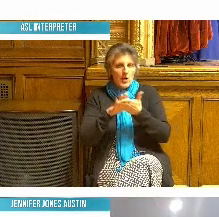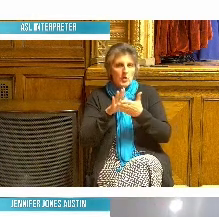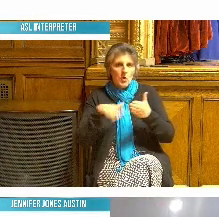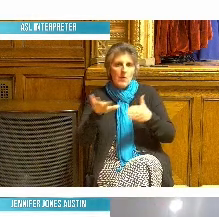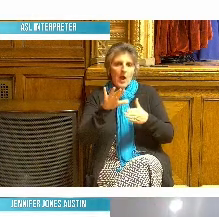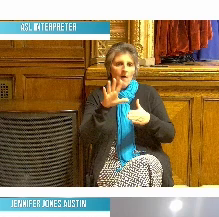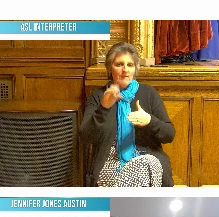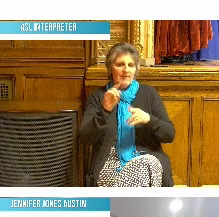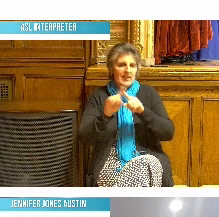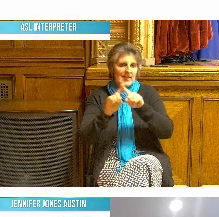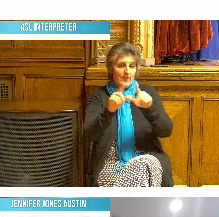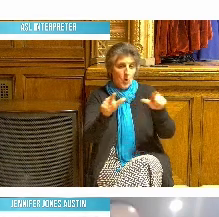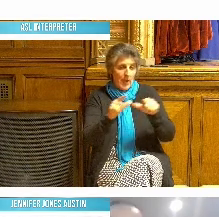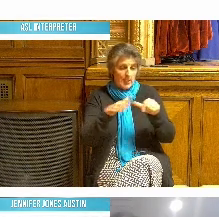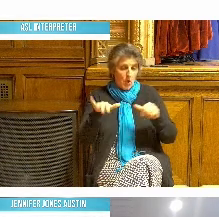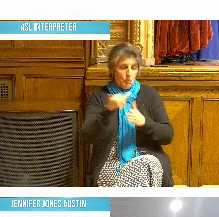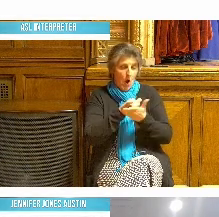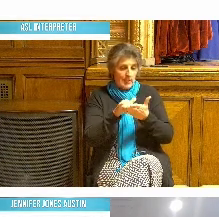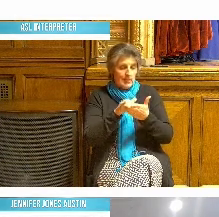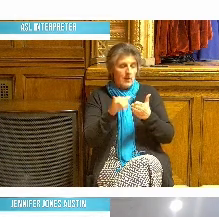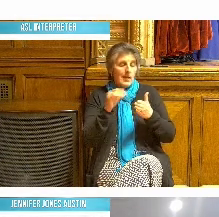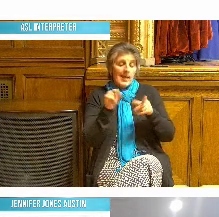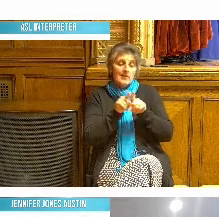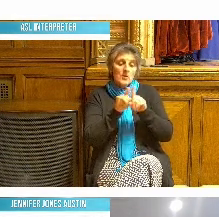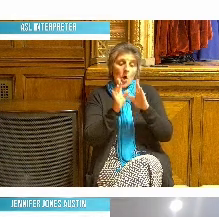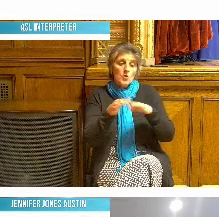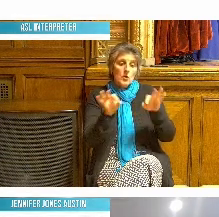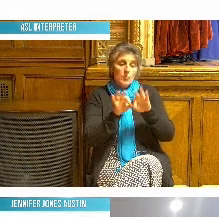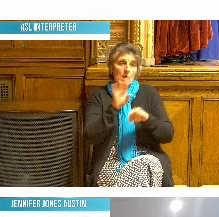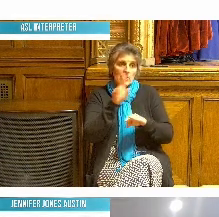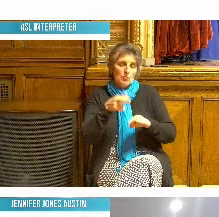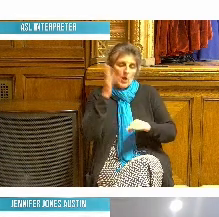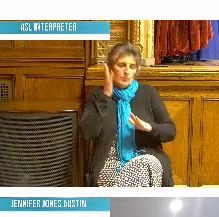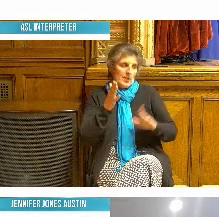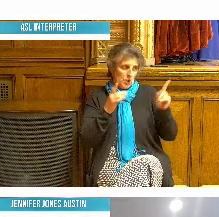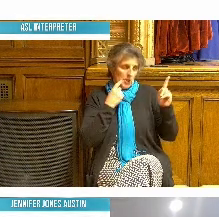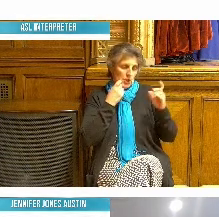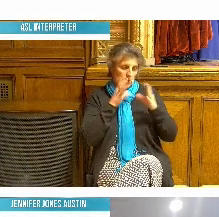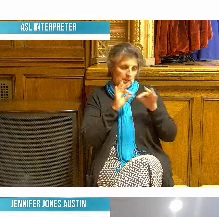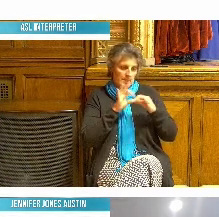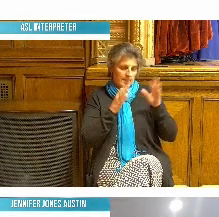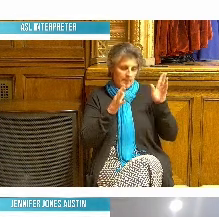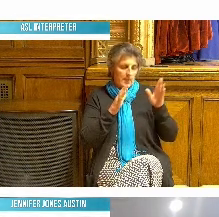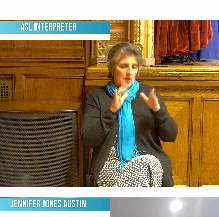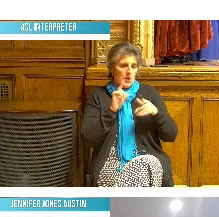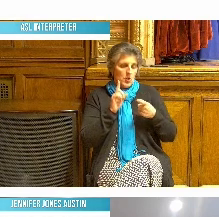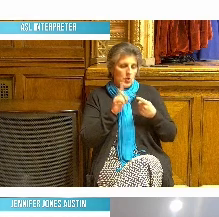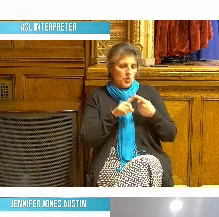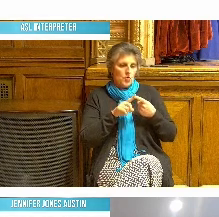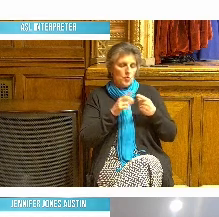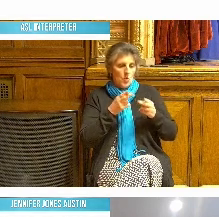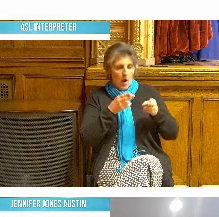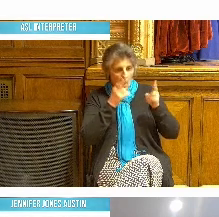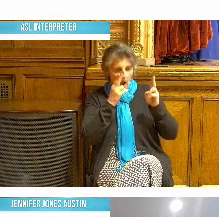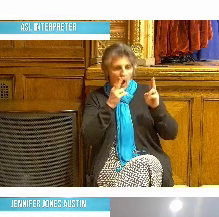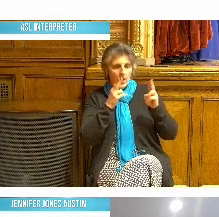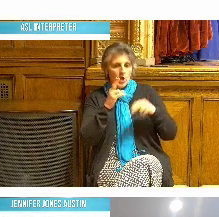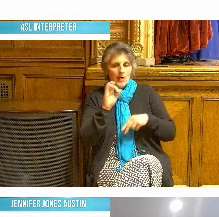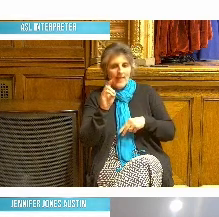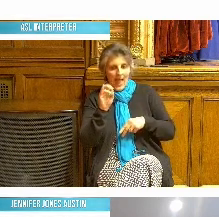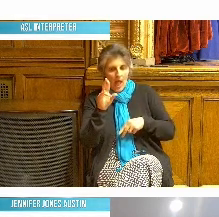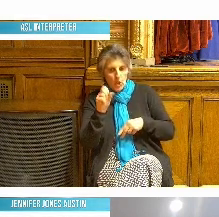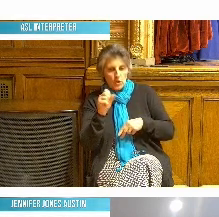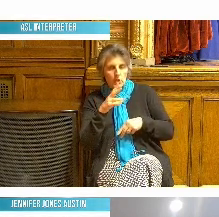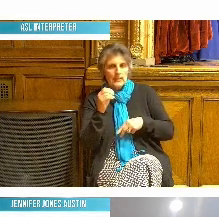the state. It's also important, as the Rochester presenters made clear, to honor the elders